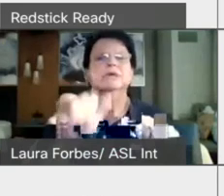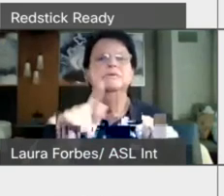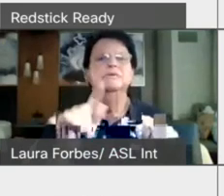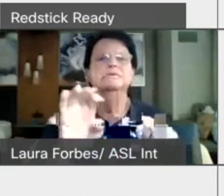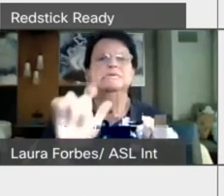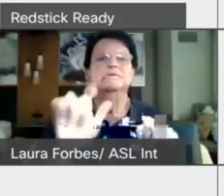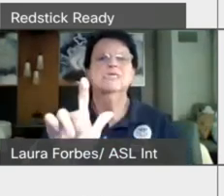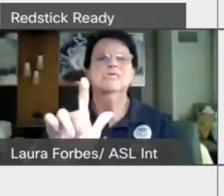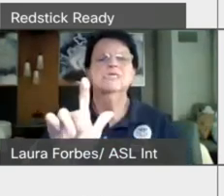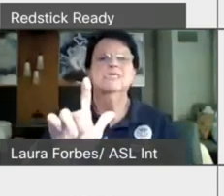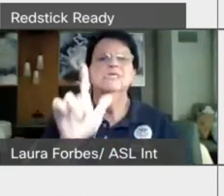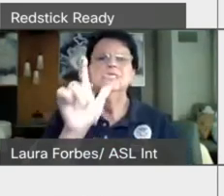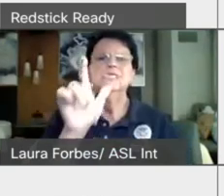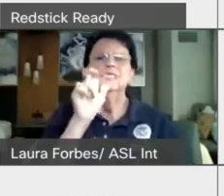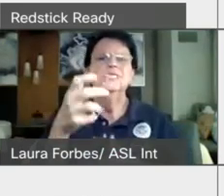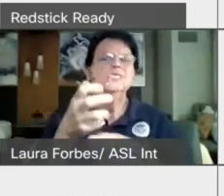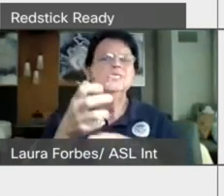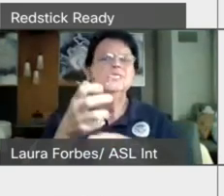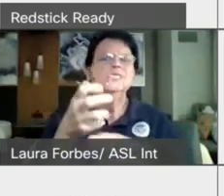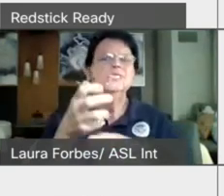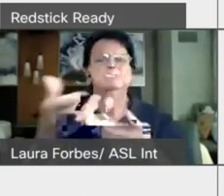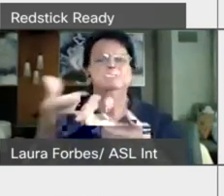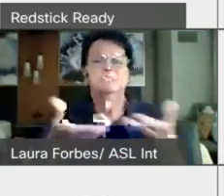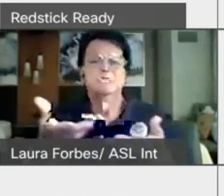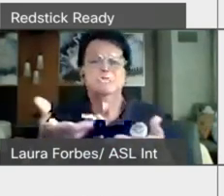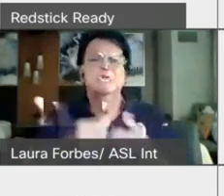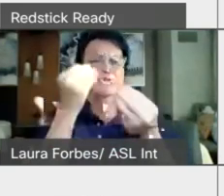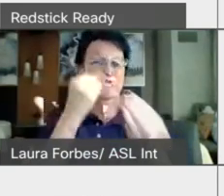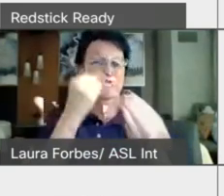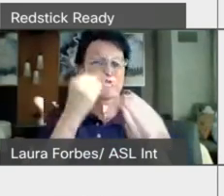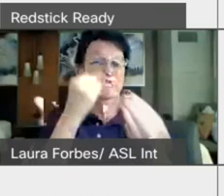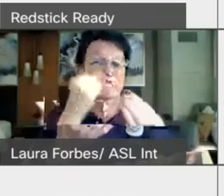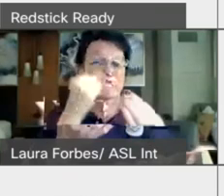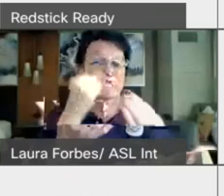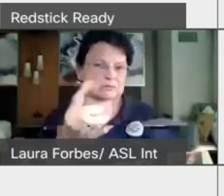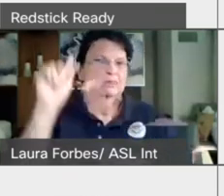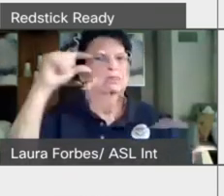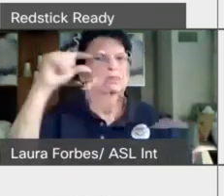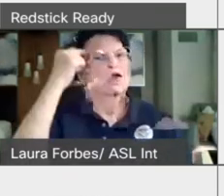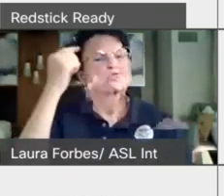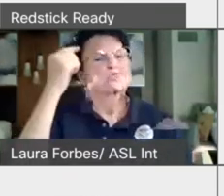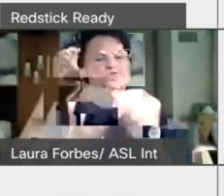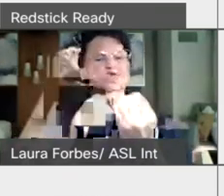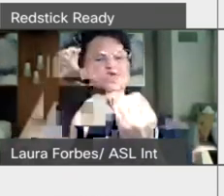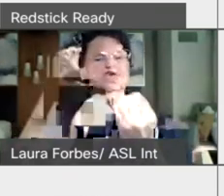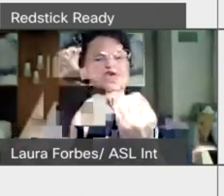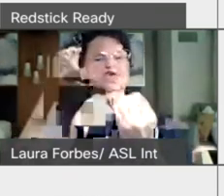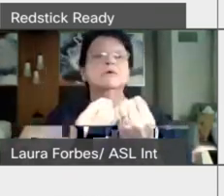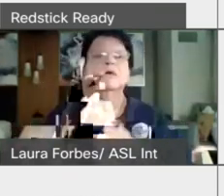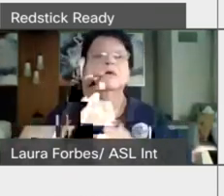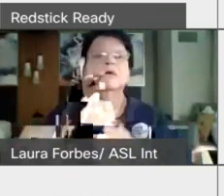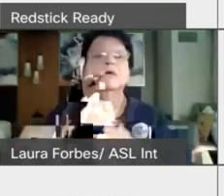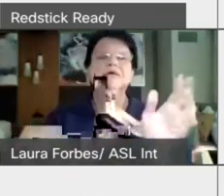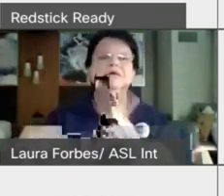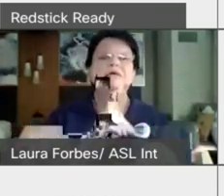will give you a little introduction and a little information about the governor's office of Homeland Security and Emergency Preparedness. He's the deputy director and chief of